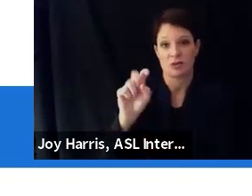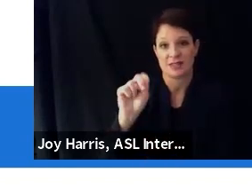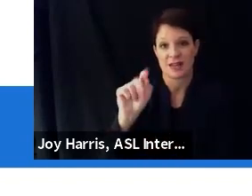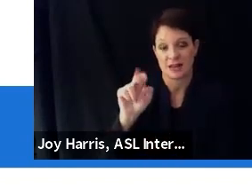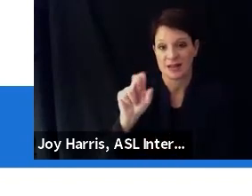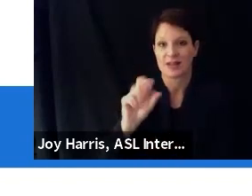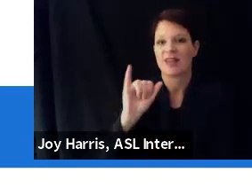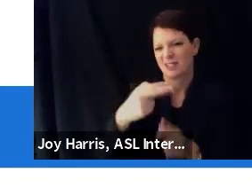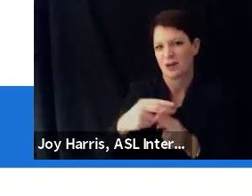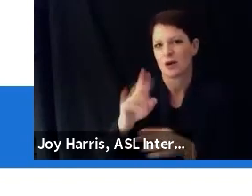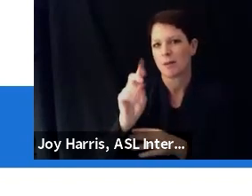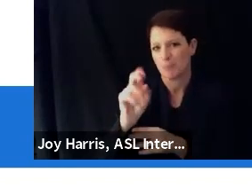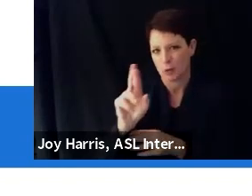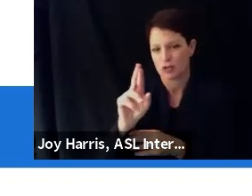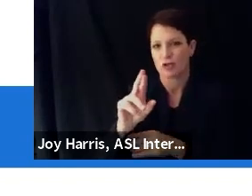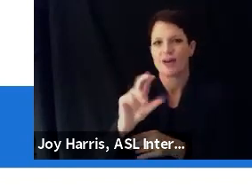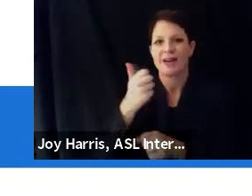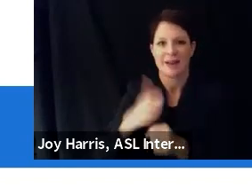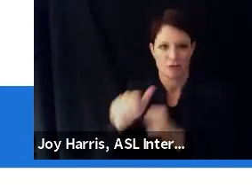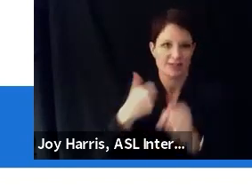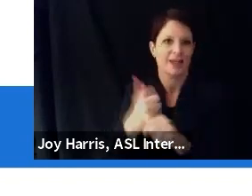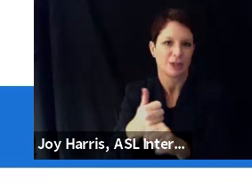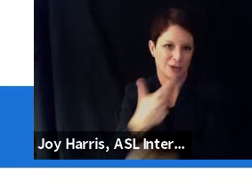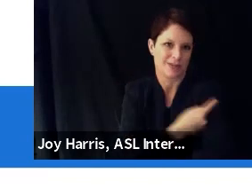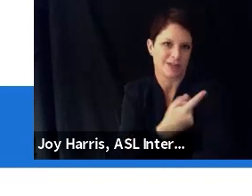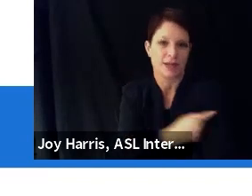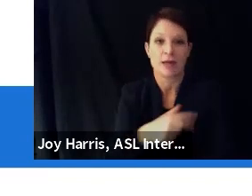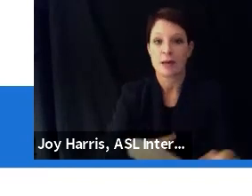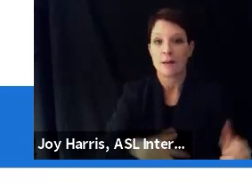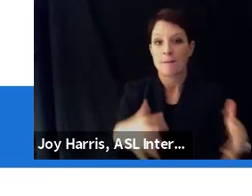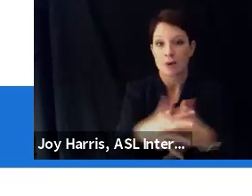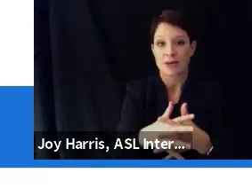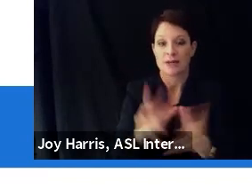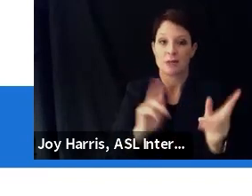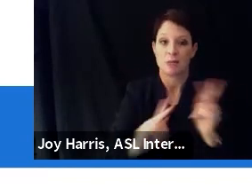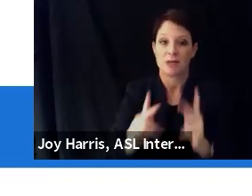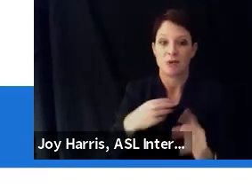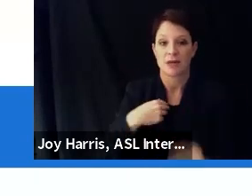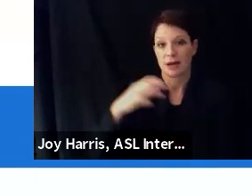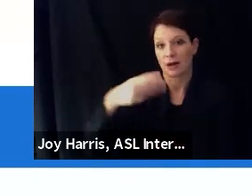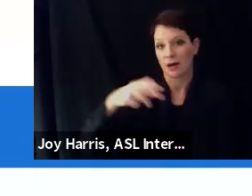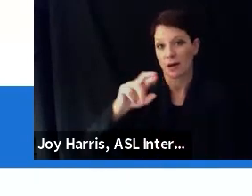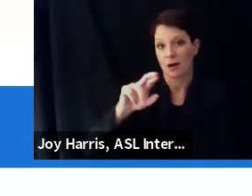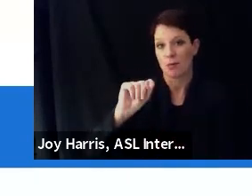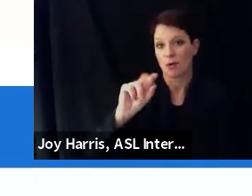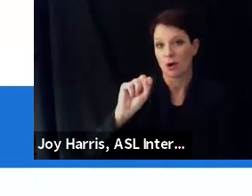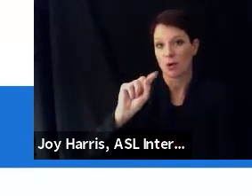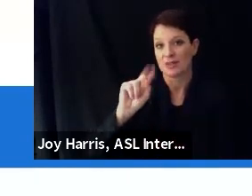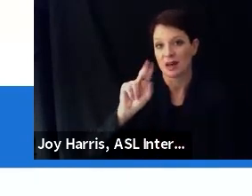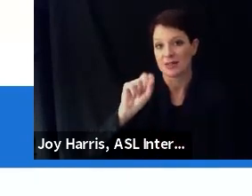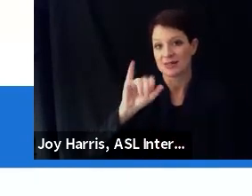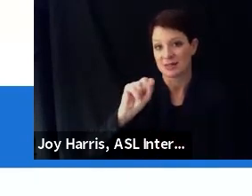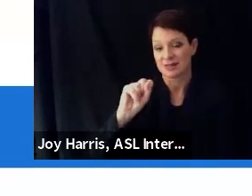booster that you're getting then. Pregnant people get a pertussis vaccine during every pregnancy. Again, that's